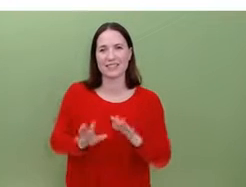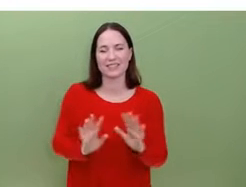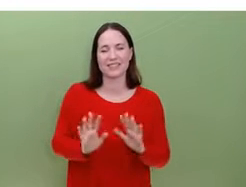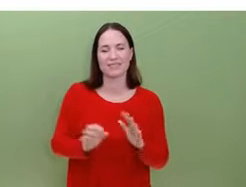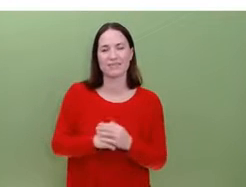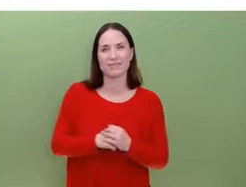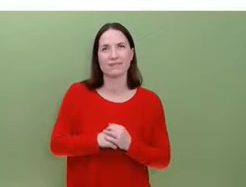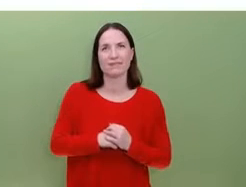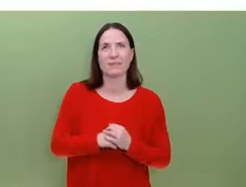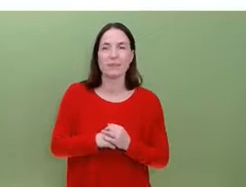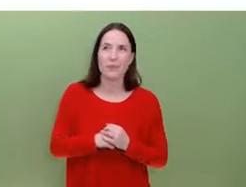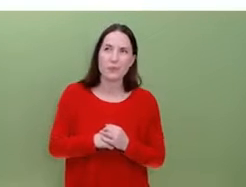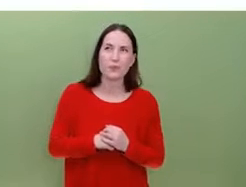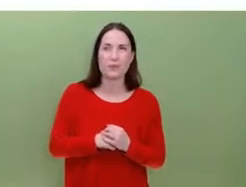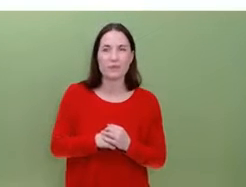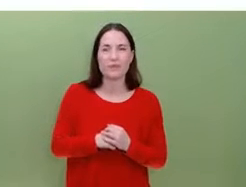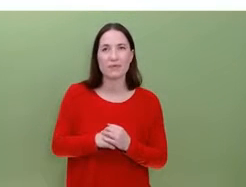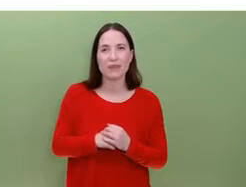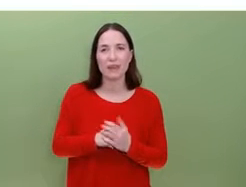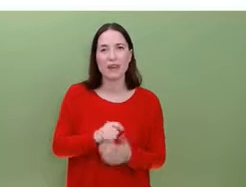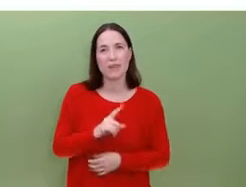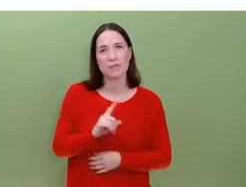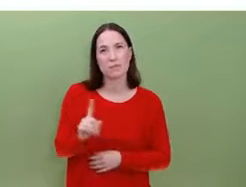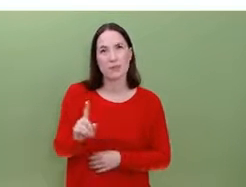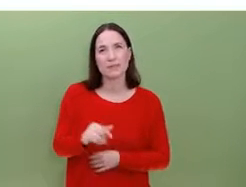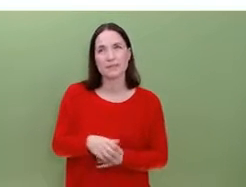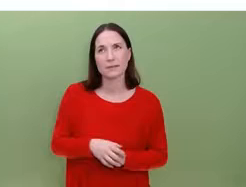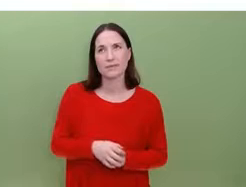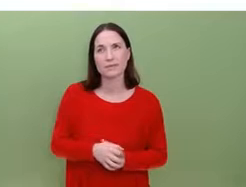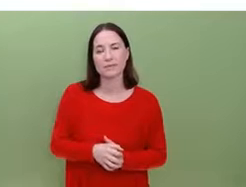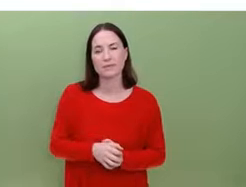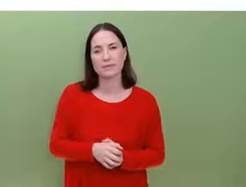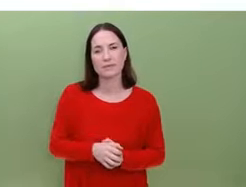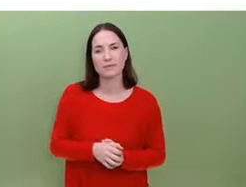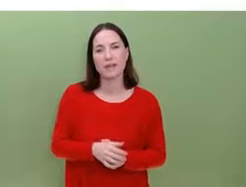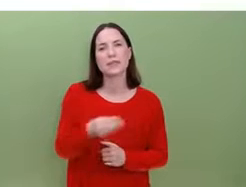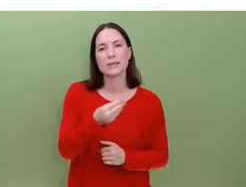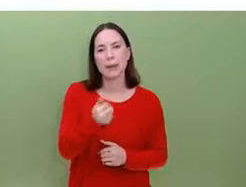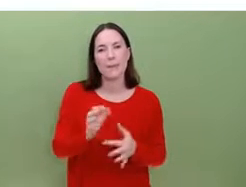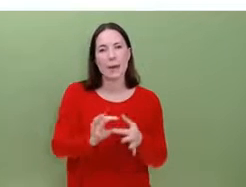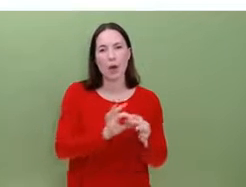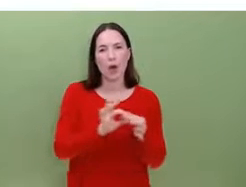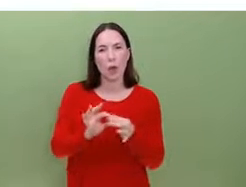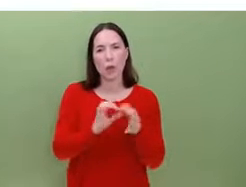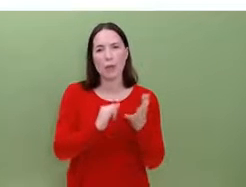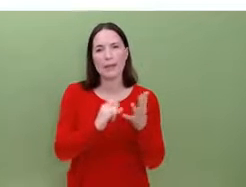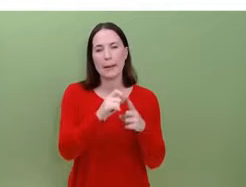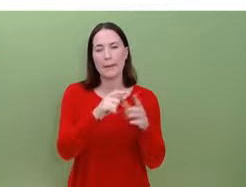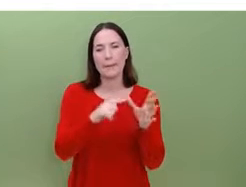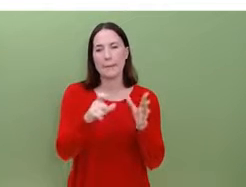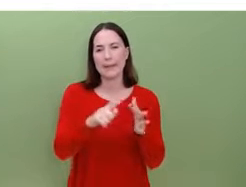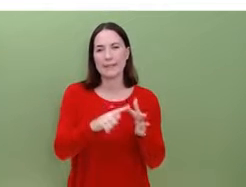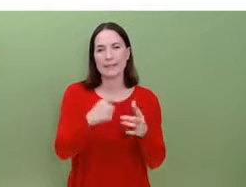but I do think that some of the COSPACE data on families is